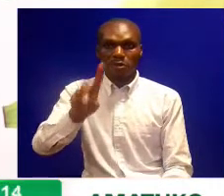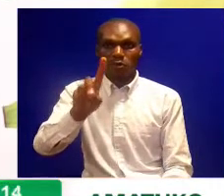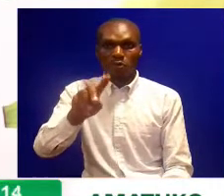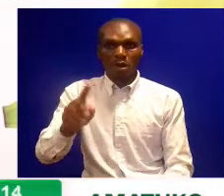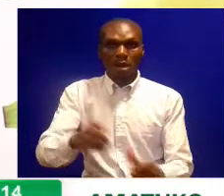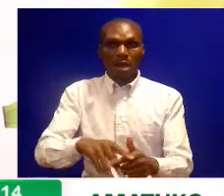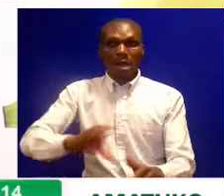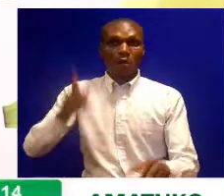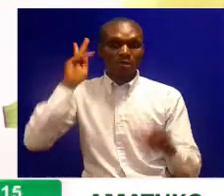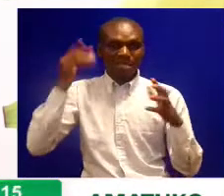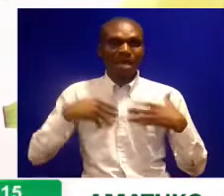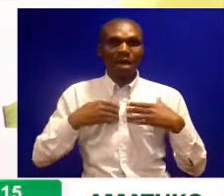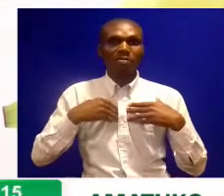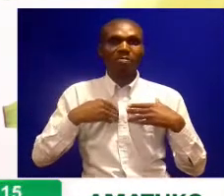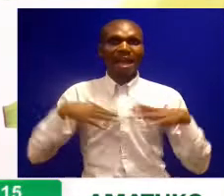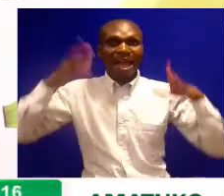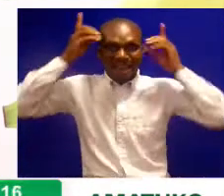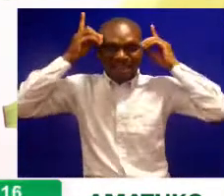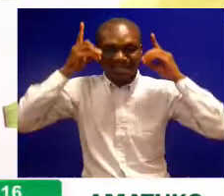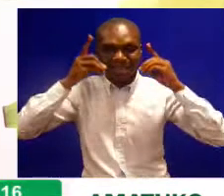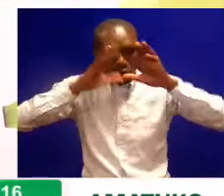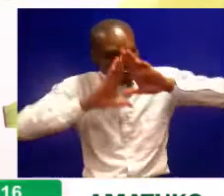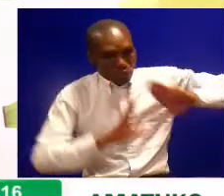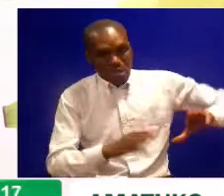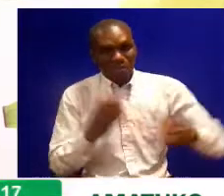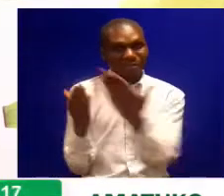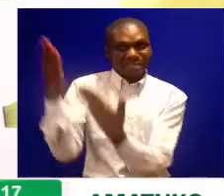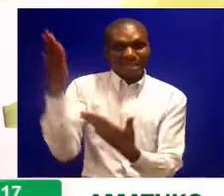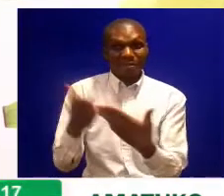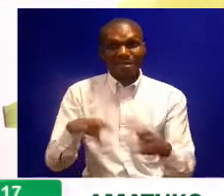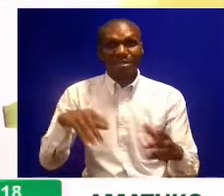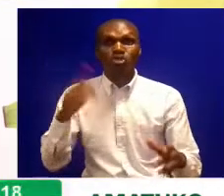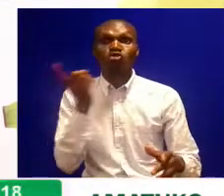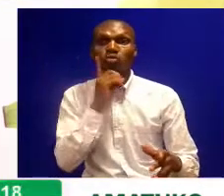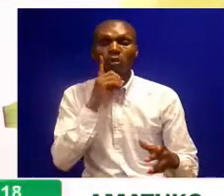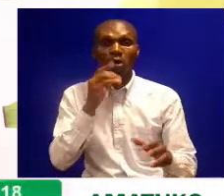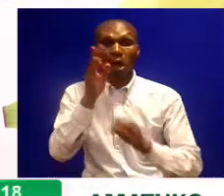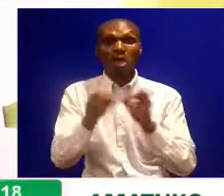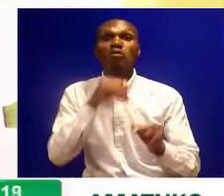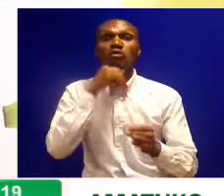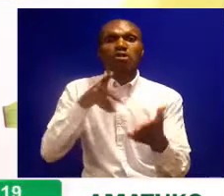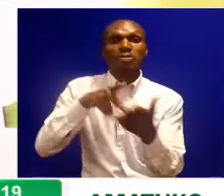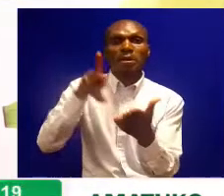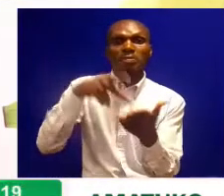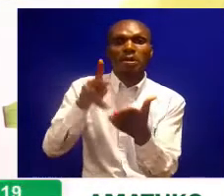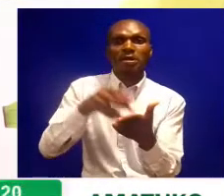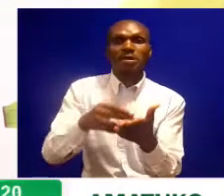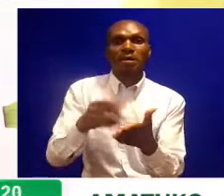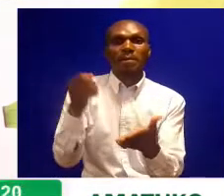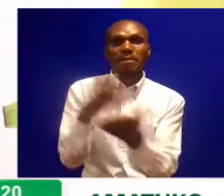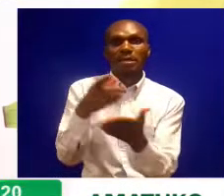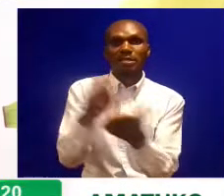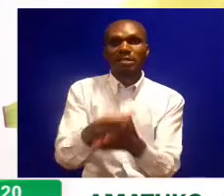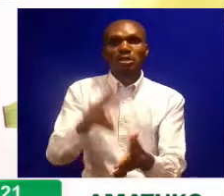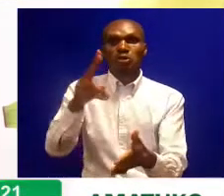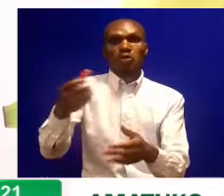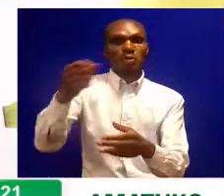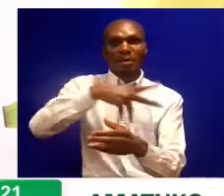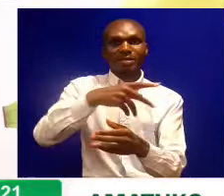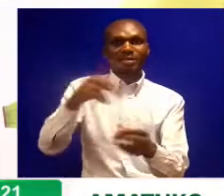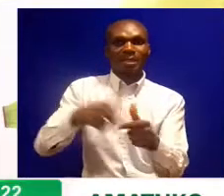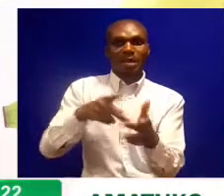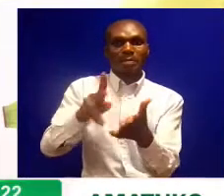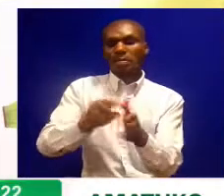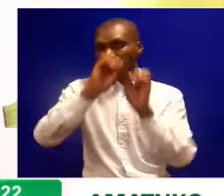chiko gremmere mogo chakera li tuko liankyo anyambali go chiko nyore engheli ya wejibate veru na semiti nyevere ya hetire mbara baba